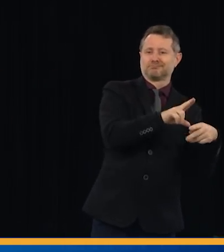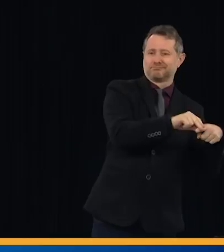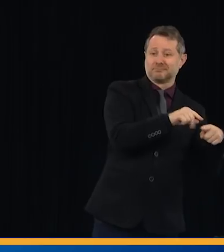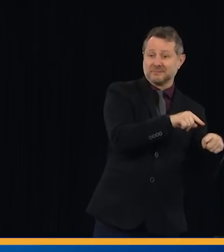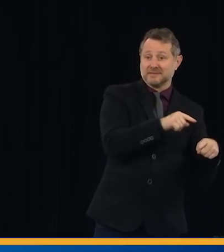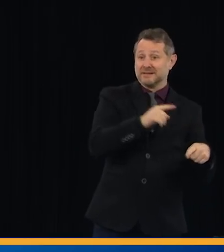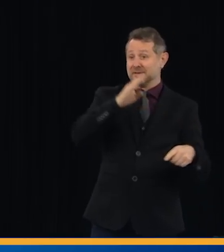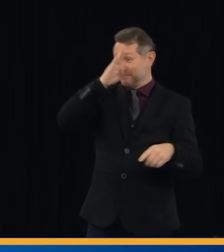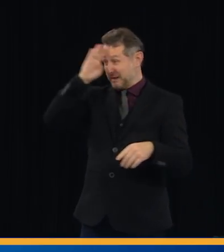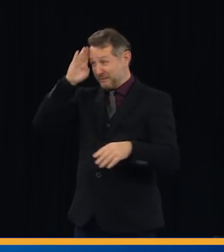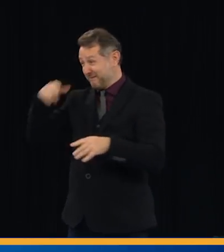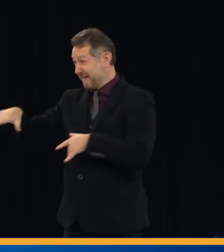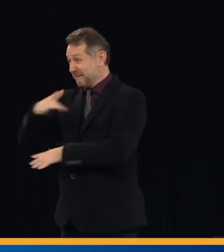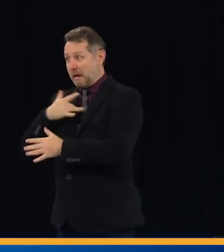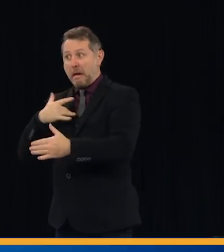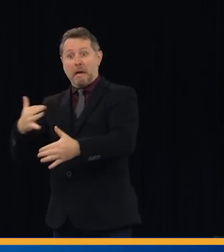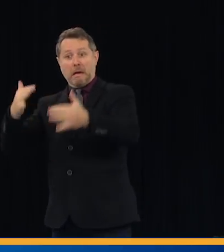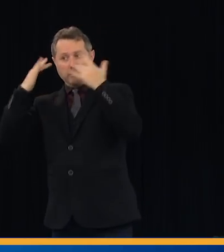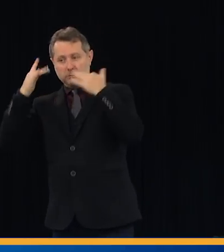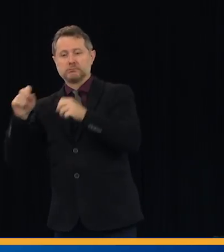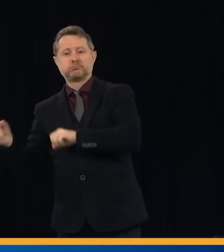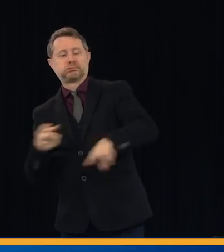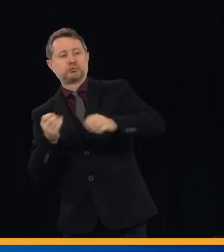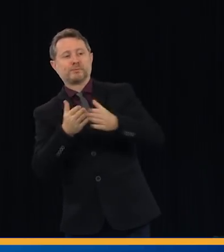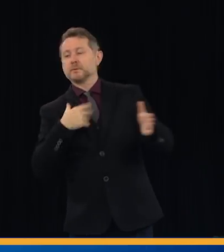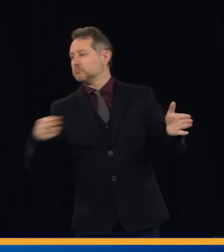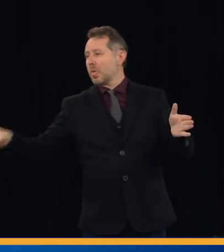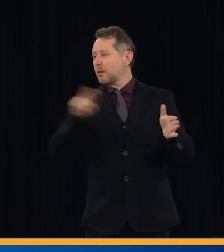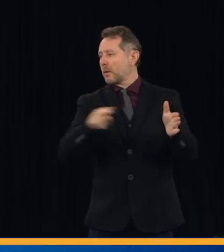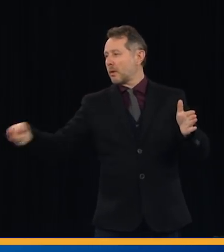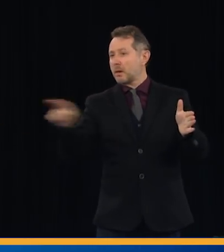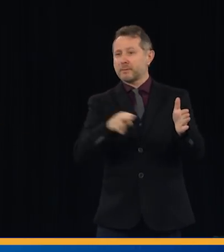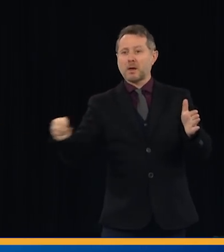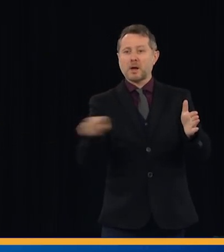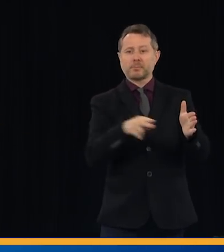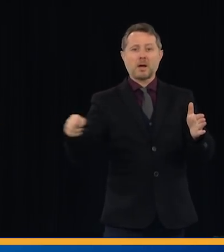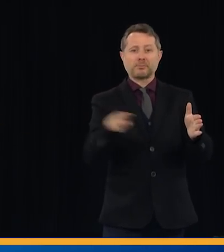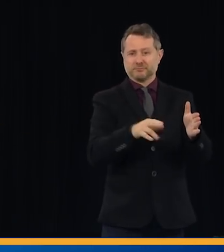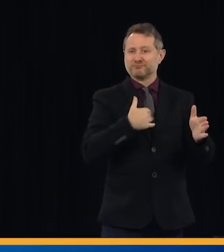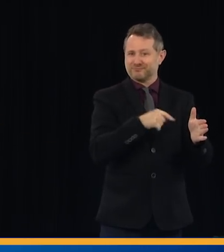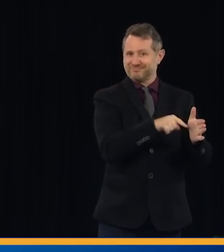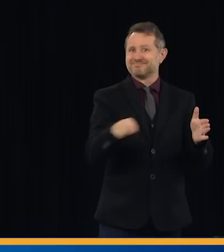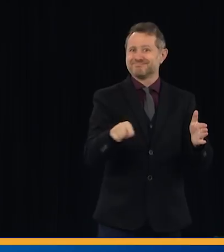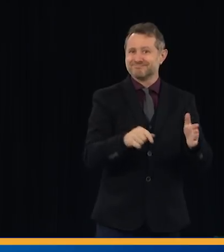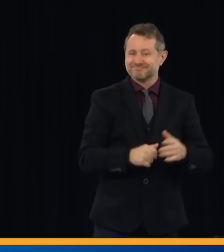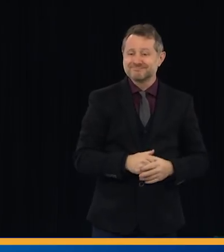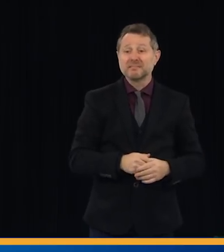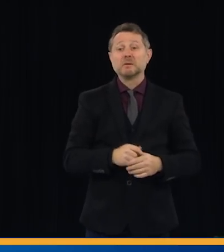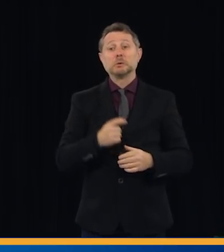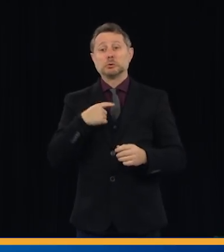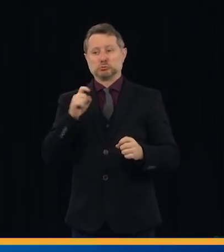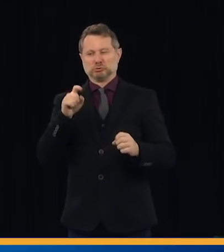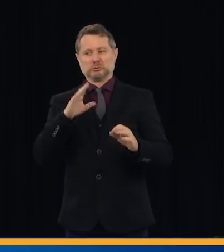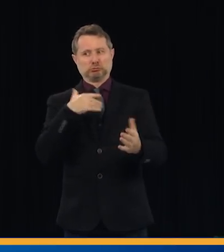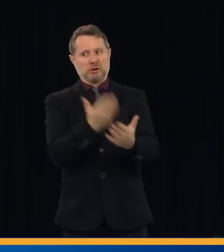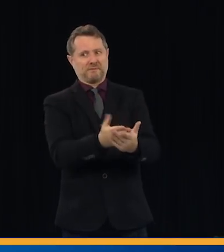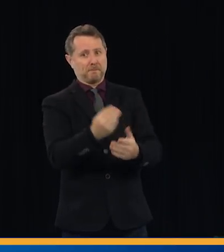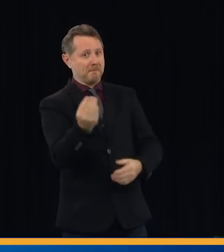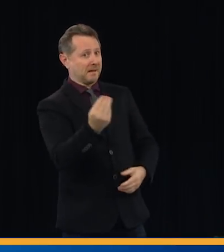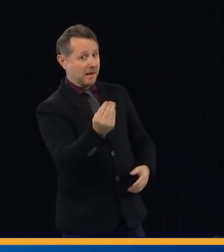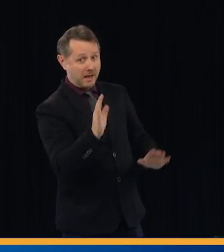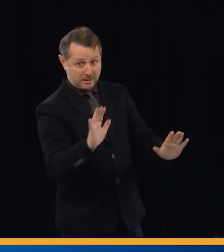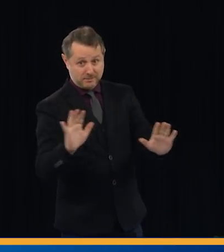backfill onto this 1,000-bed facility. I hope it gets here Monday, and I will greet it with